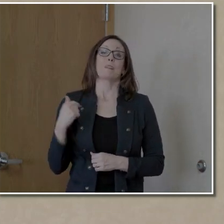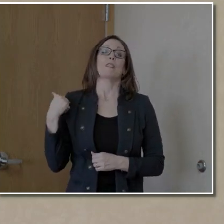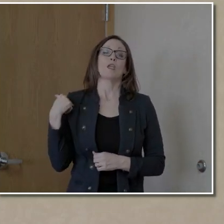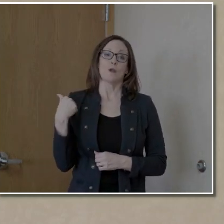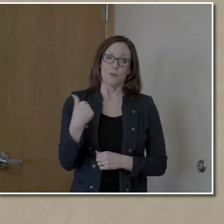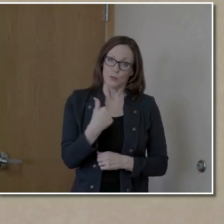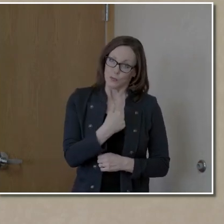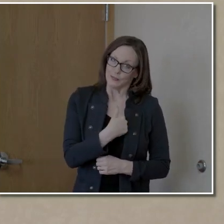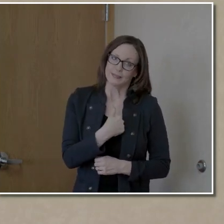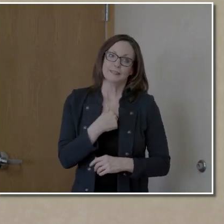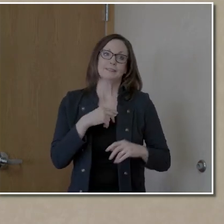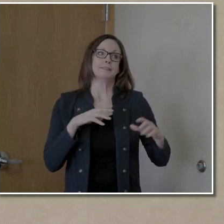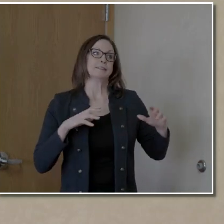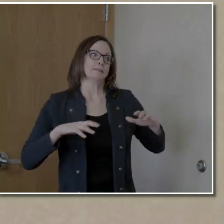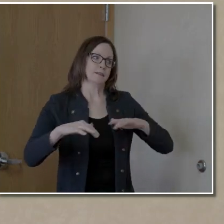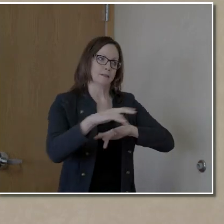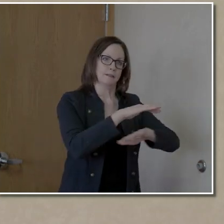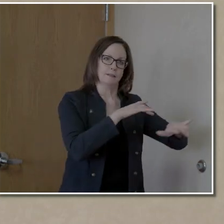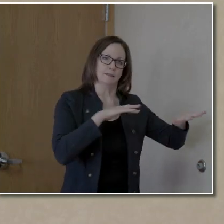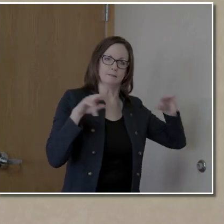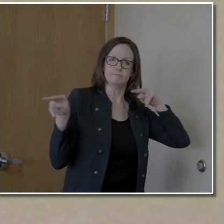best.